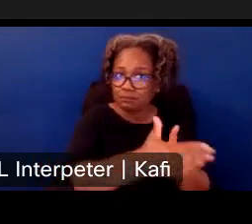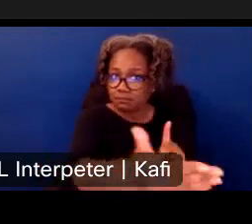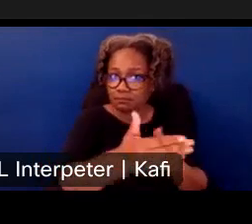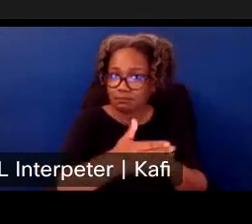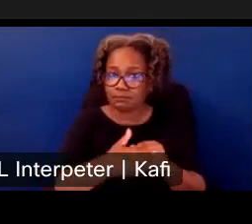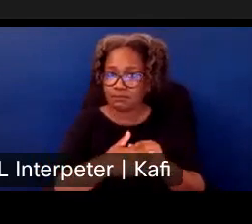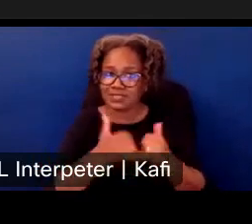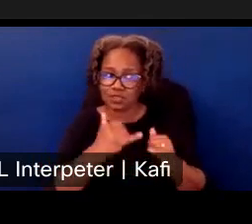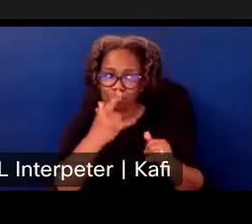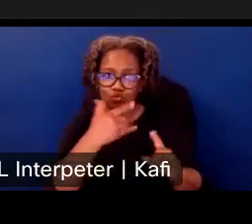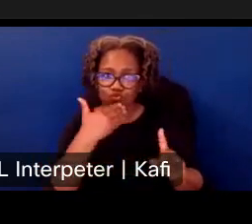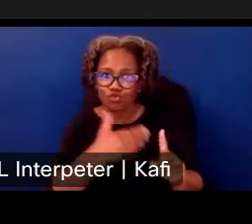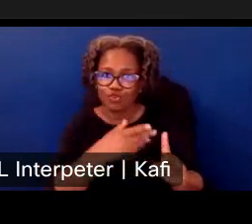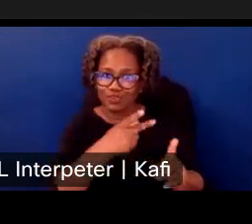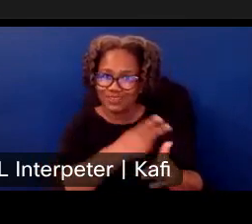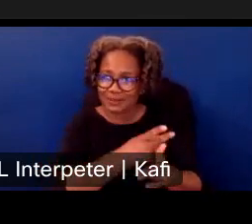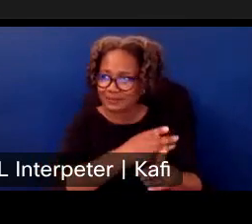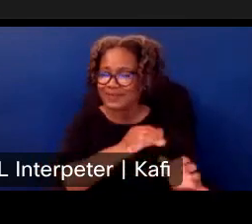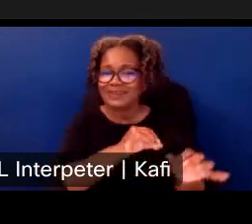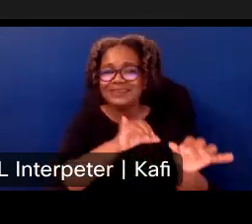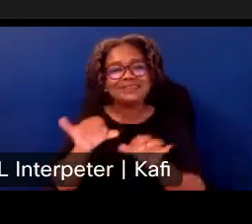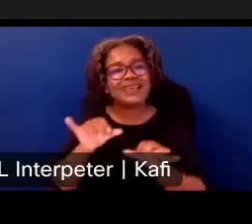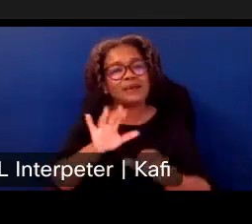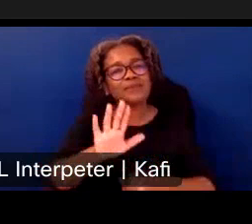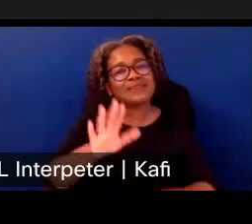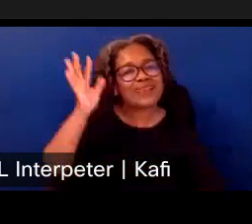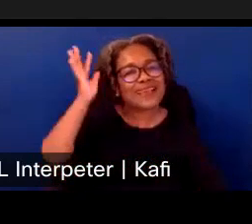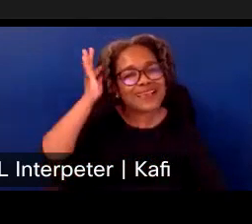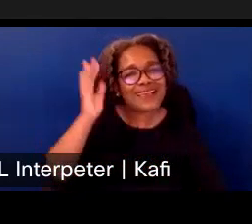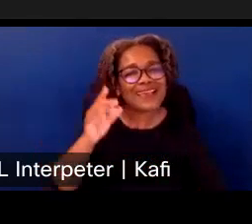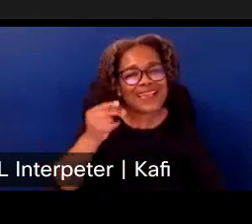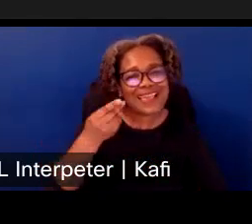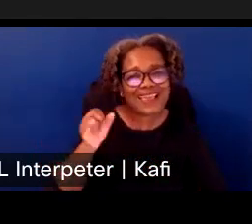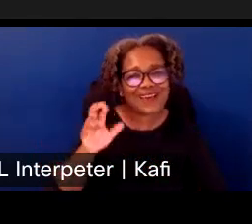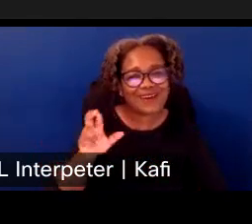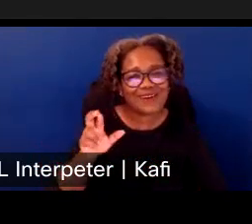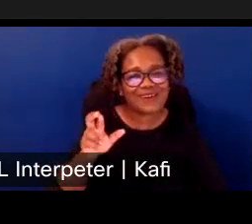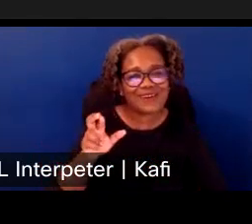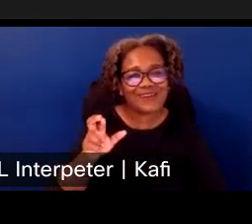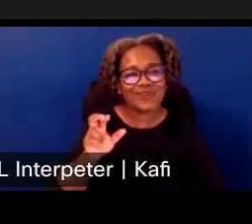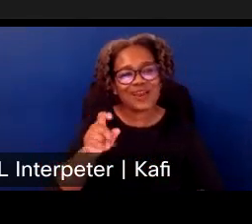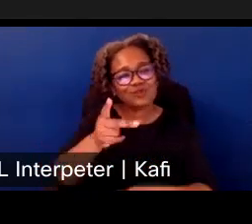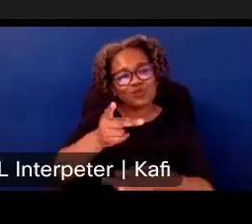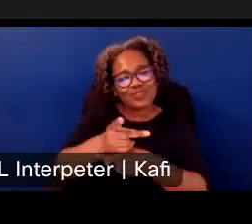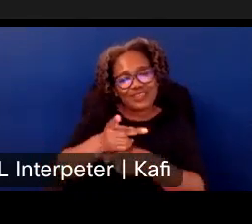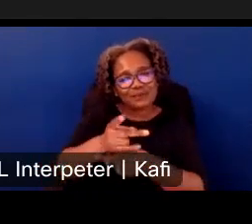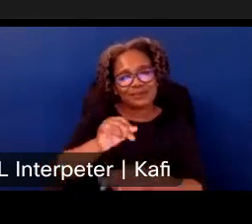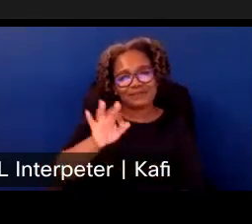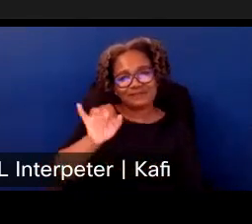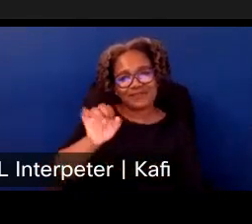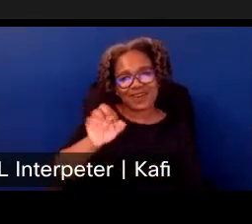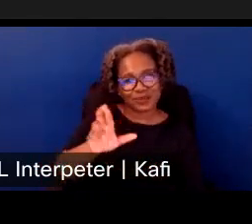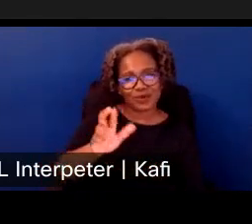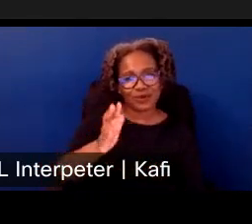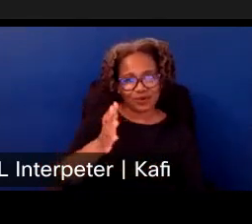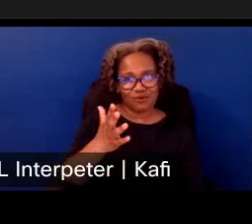said, much of the damage comes from what is done to it. Now, let's not discount the fact that since